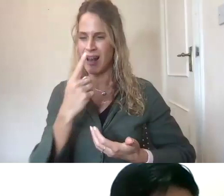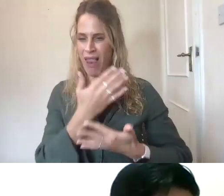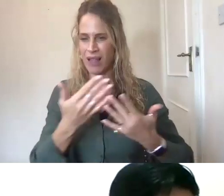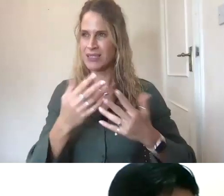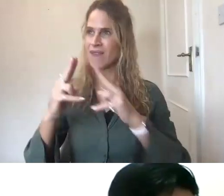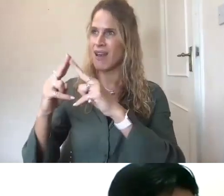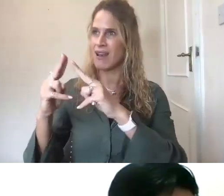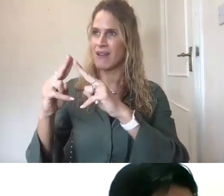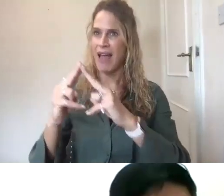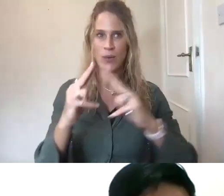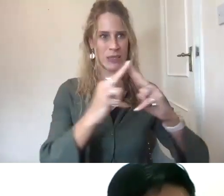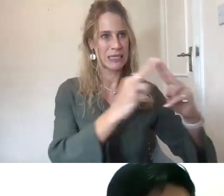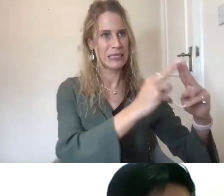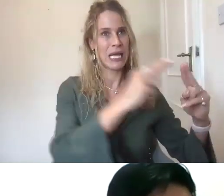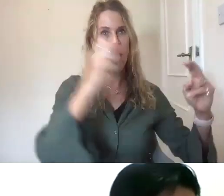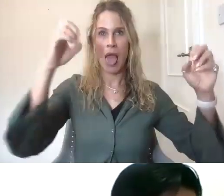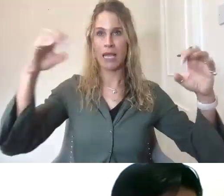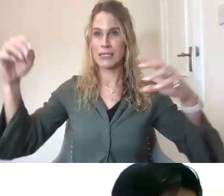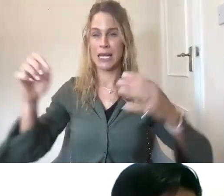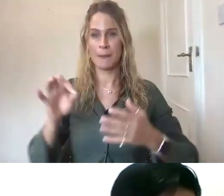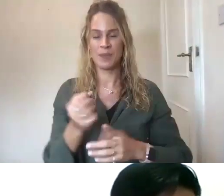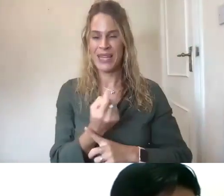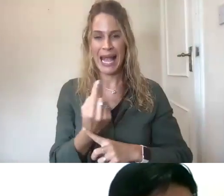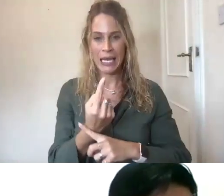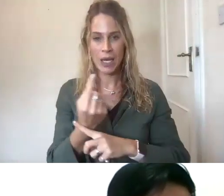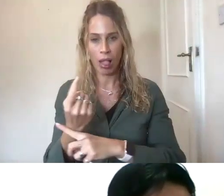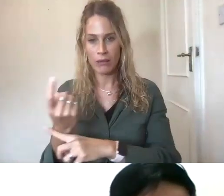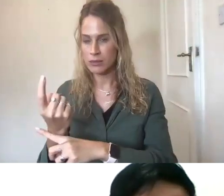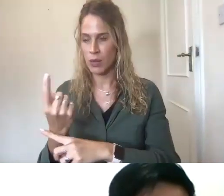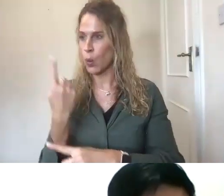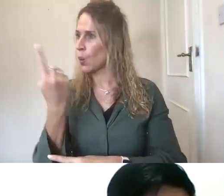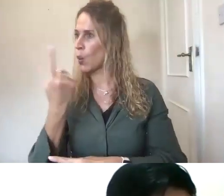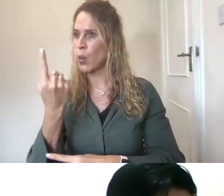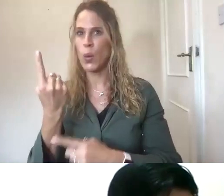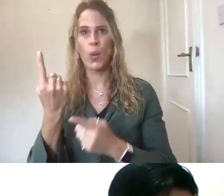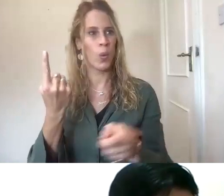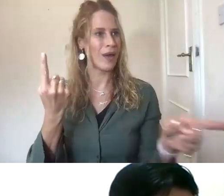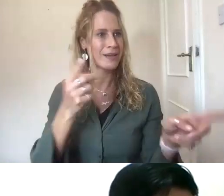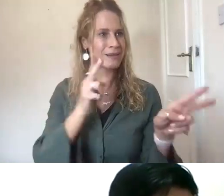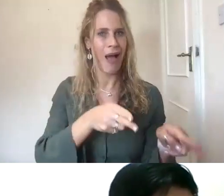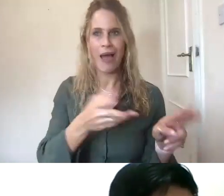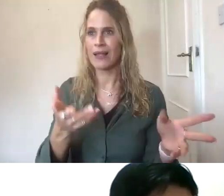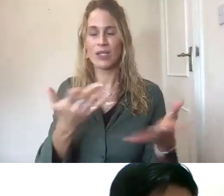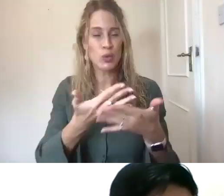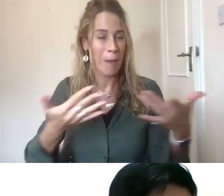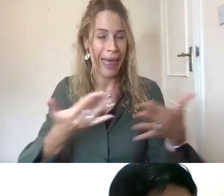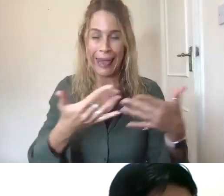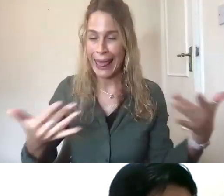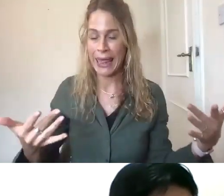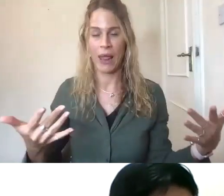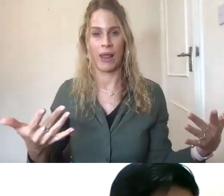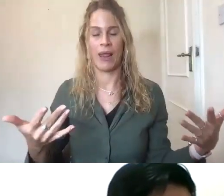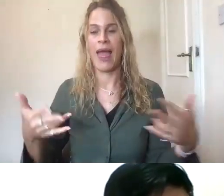flower stands. The candles are confused as to whom their tears are for. Each family's